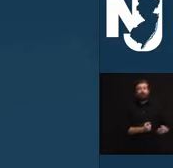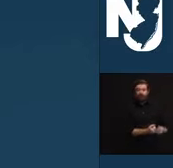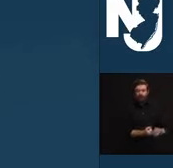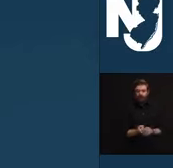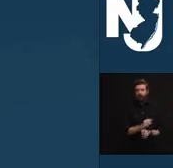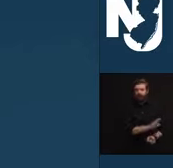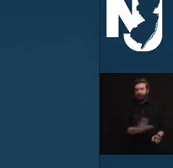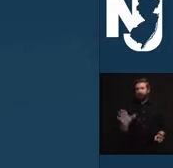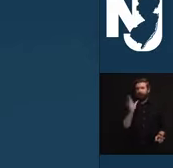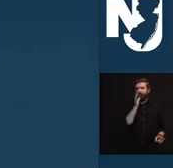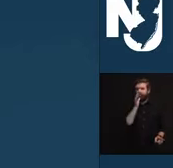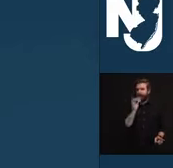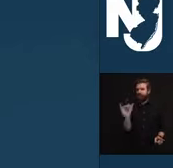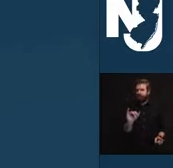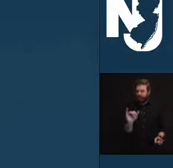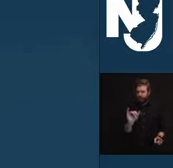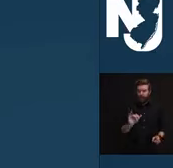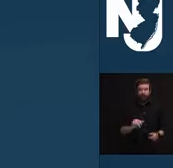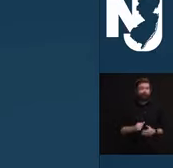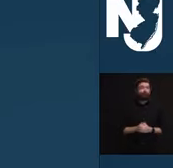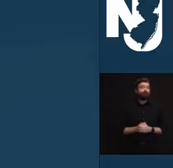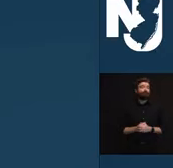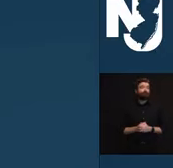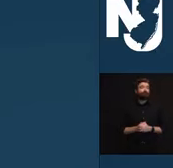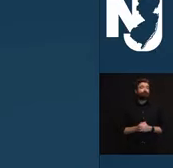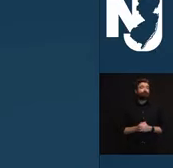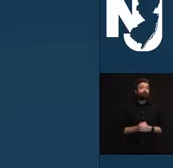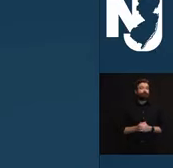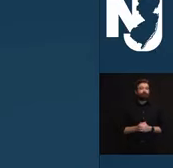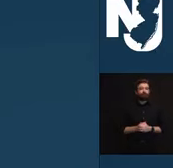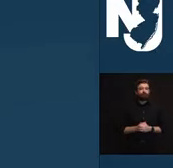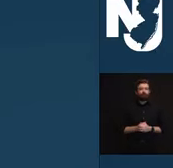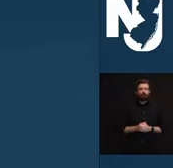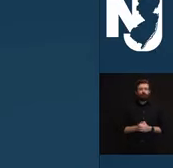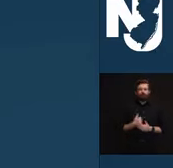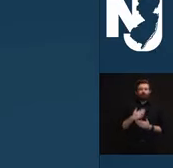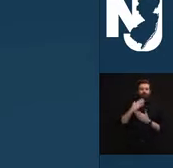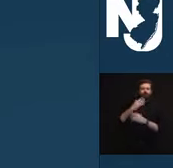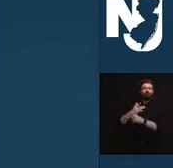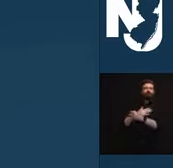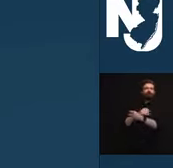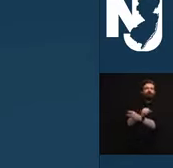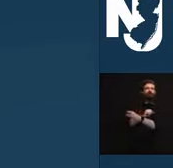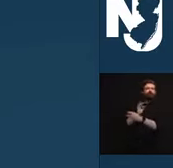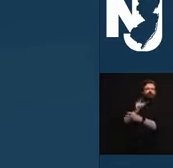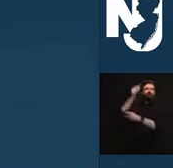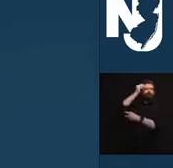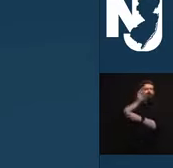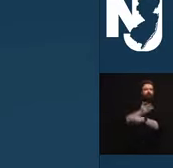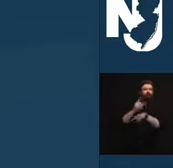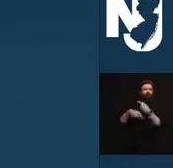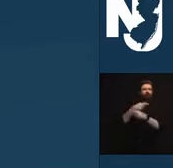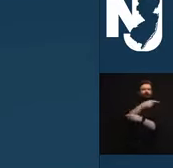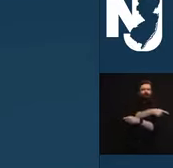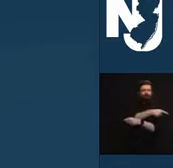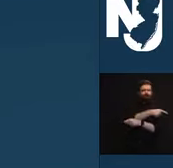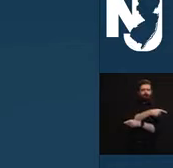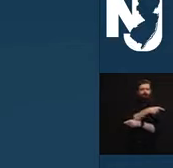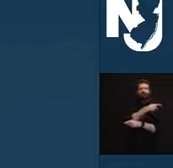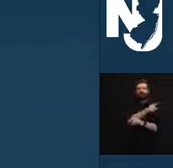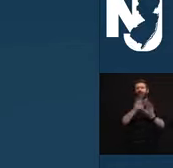Vin Gopal, for bringing Dr. Verma's tragic loss of life and her extraordinary life that she lived to our